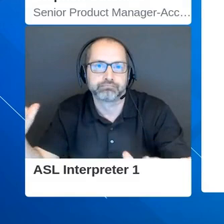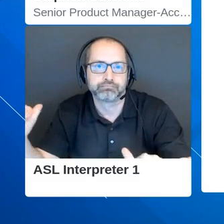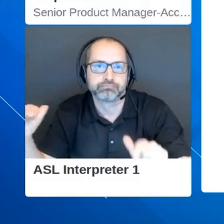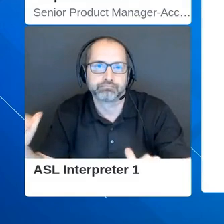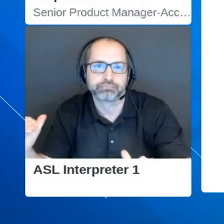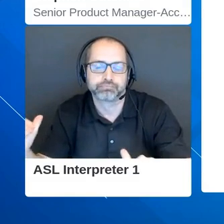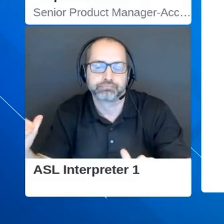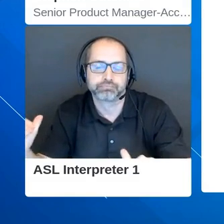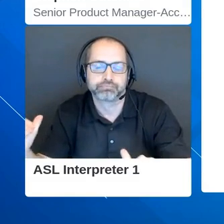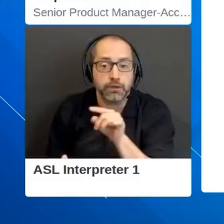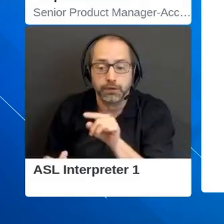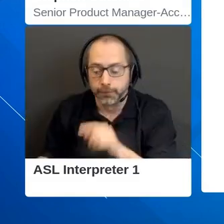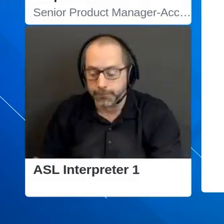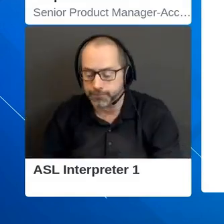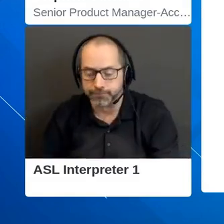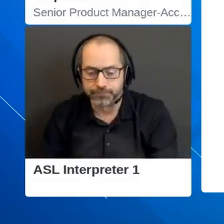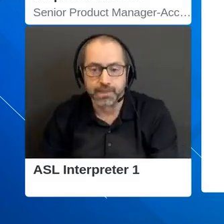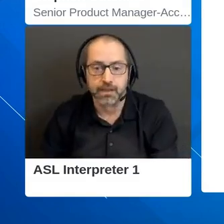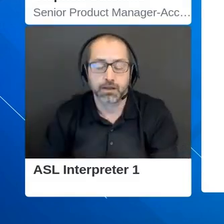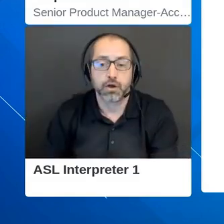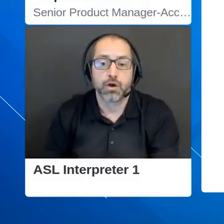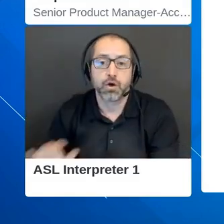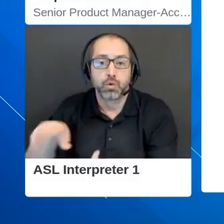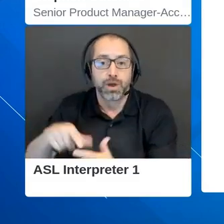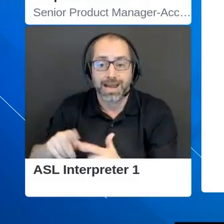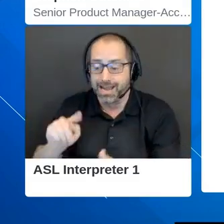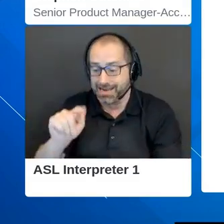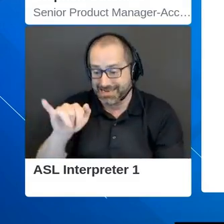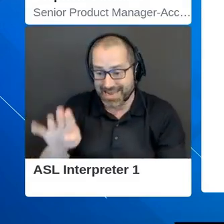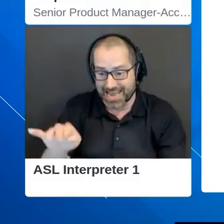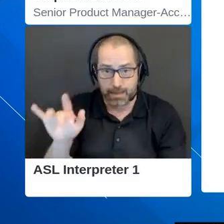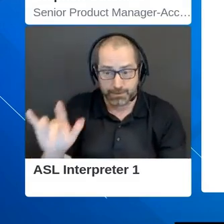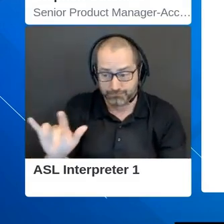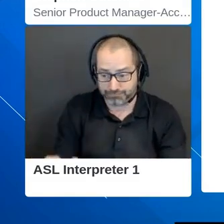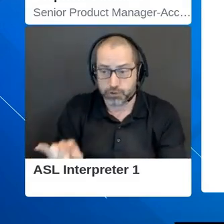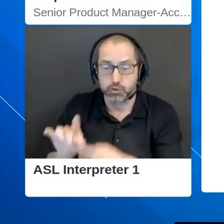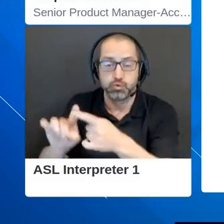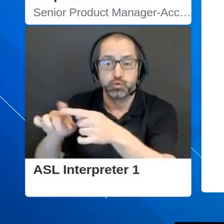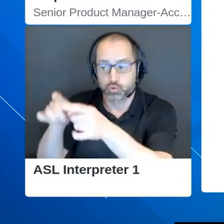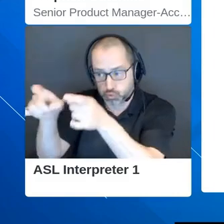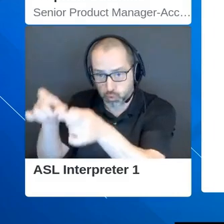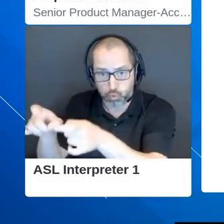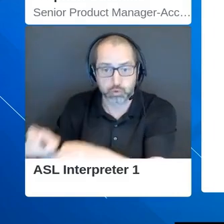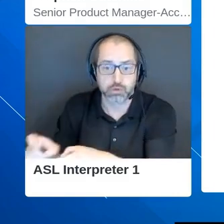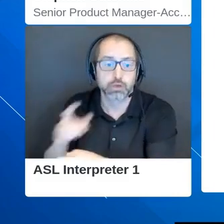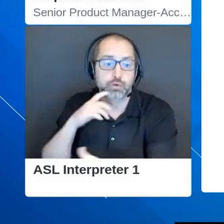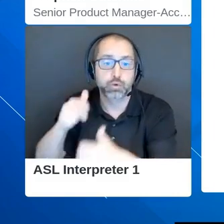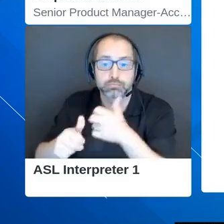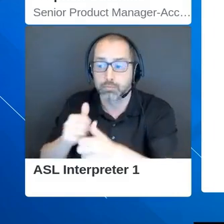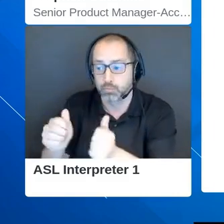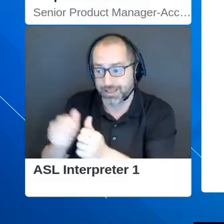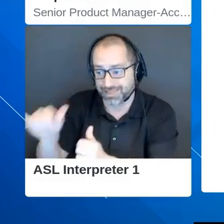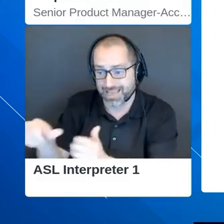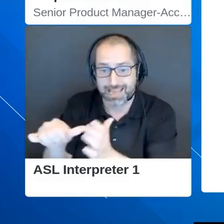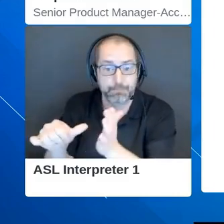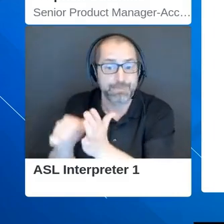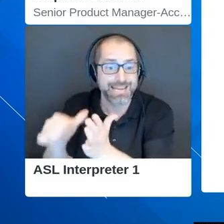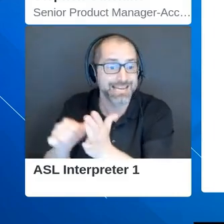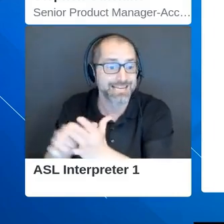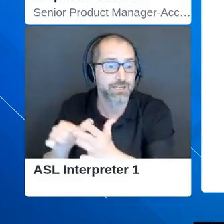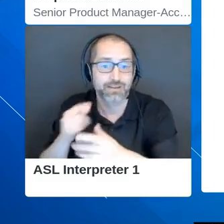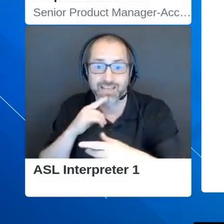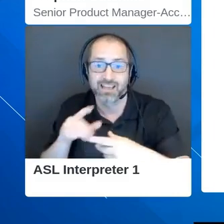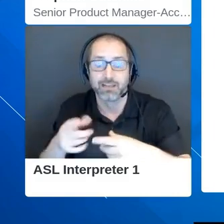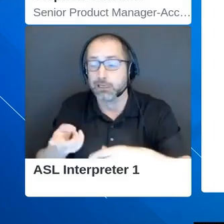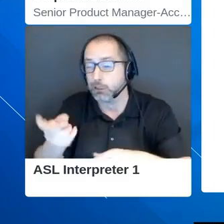When I tab, I only go to the controls. I don't read the text. So the problem is when I tab through this page, if there's 20 links